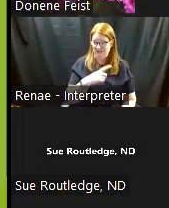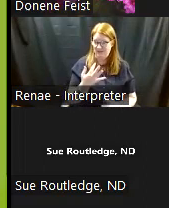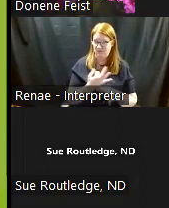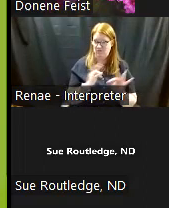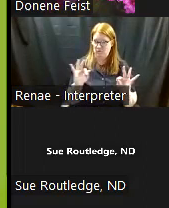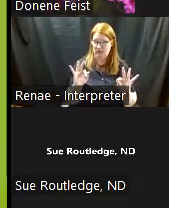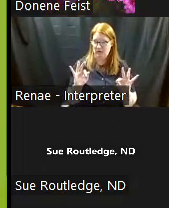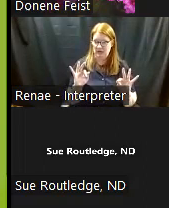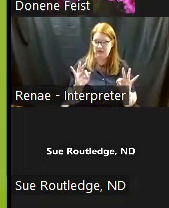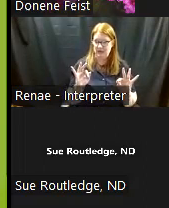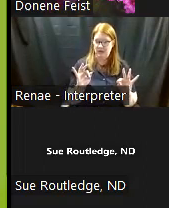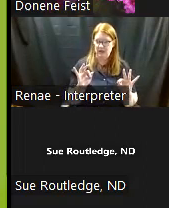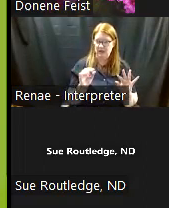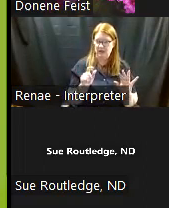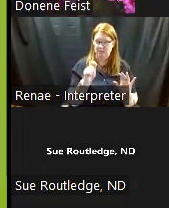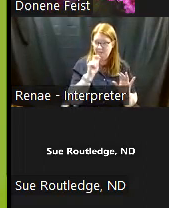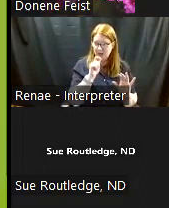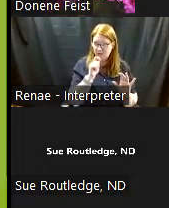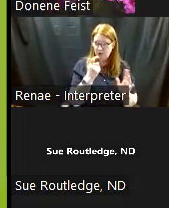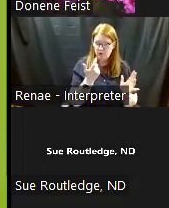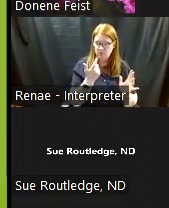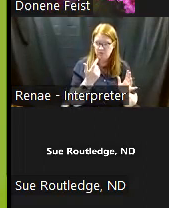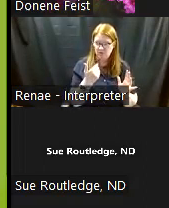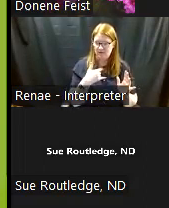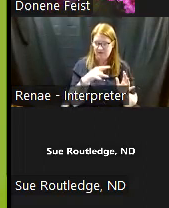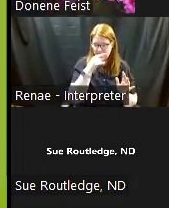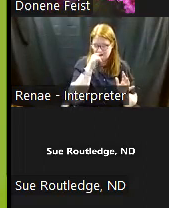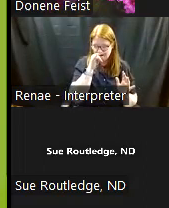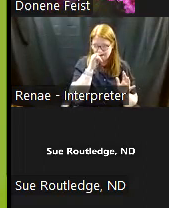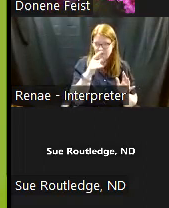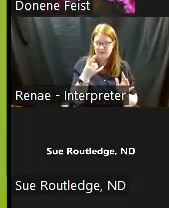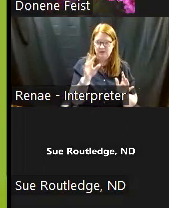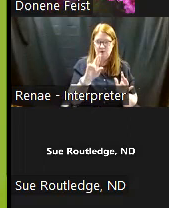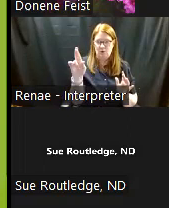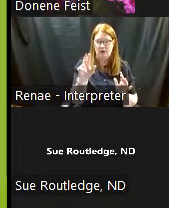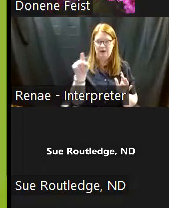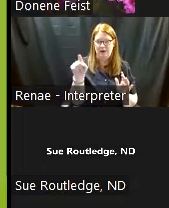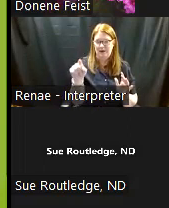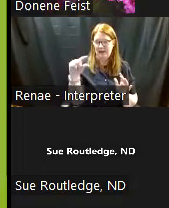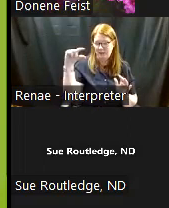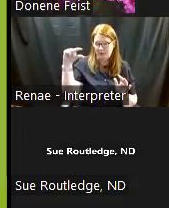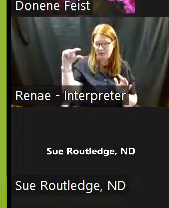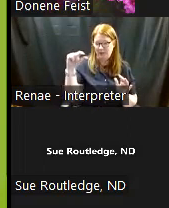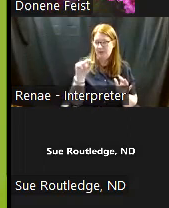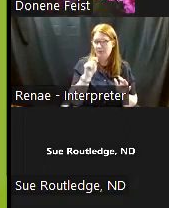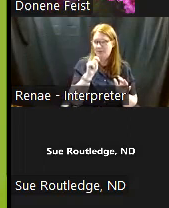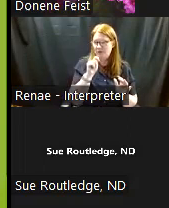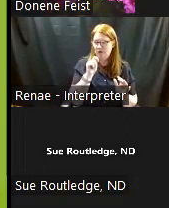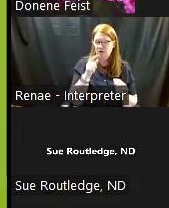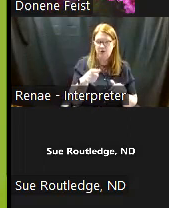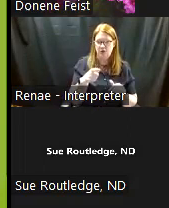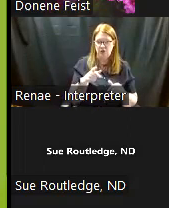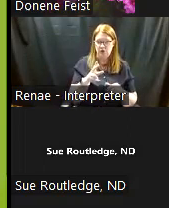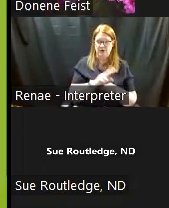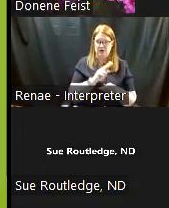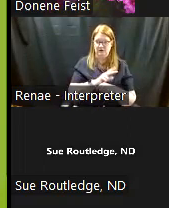with every hearing aid that we are getting for kids. So up in the right-hand corner, that tiny little microphone is a mic that you would wear as the